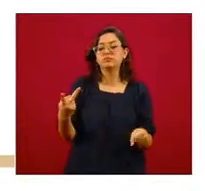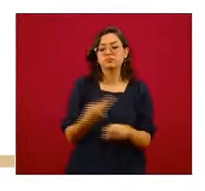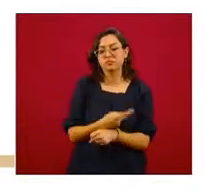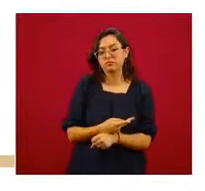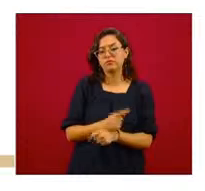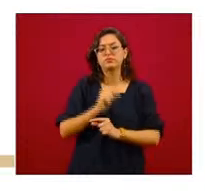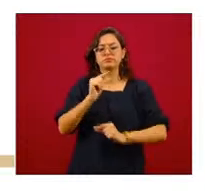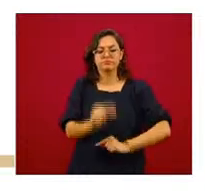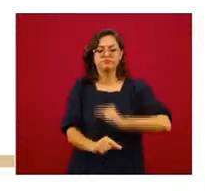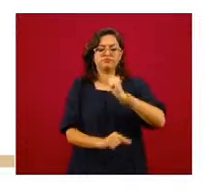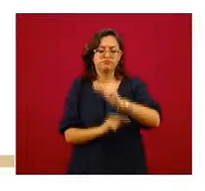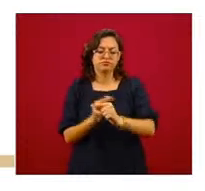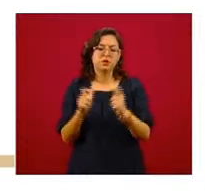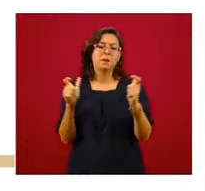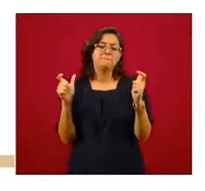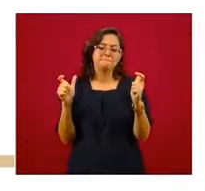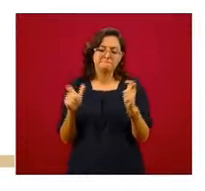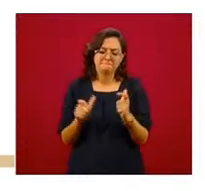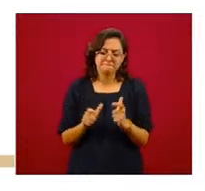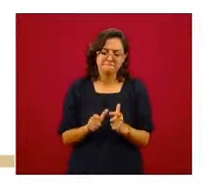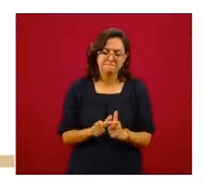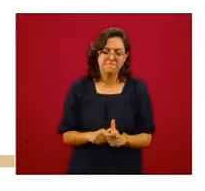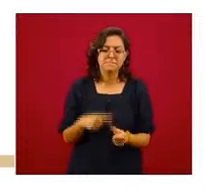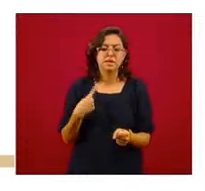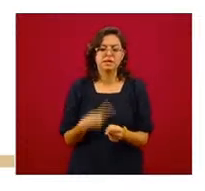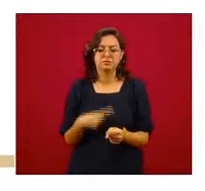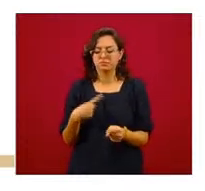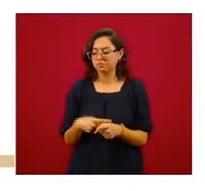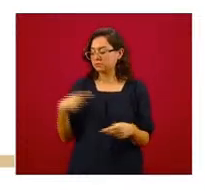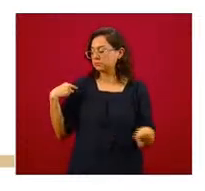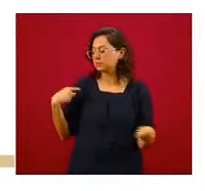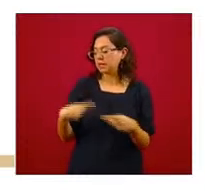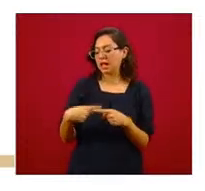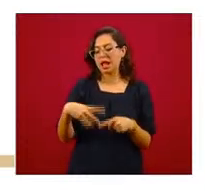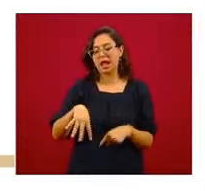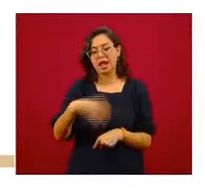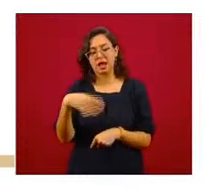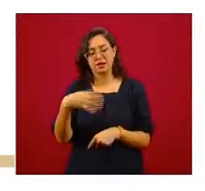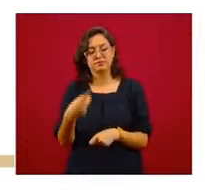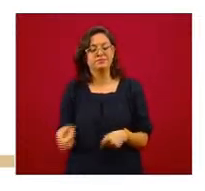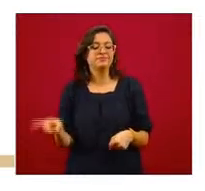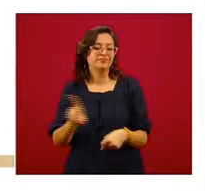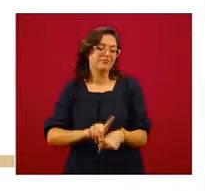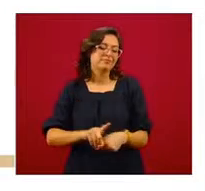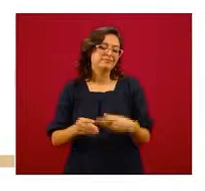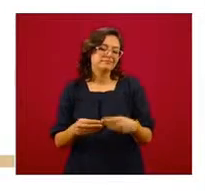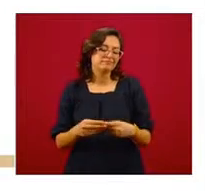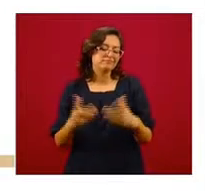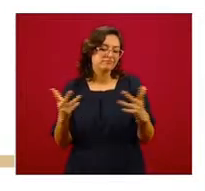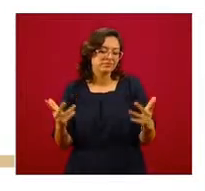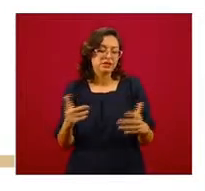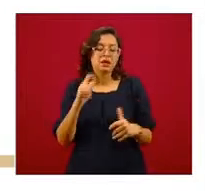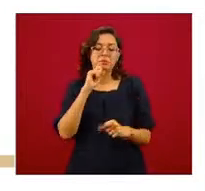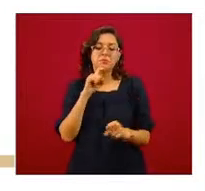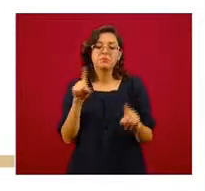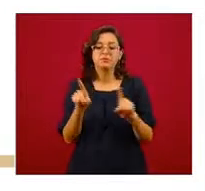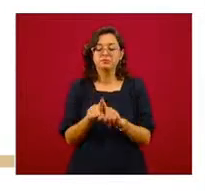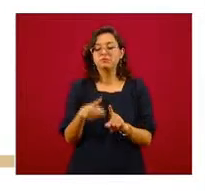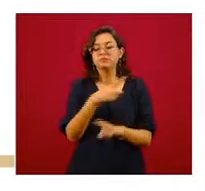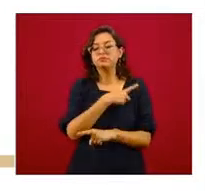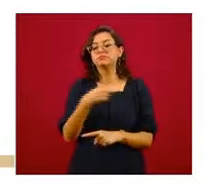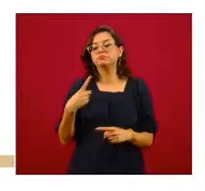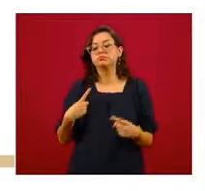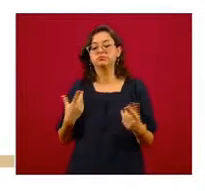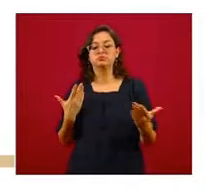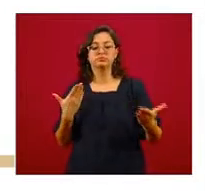week. This is why we claim a reduction in the number of ill patients throughout the last 2 weeks.